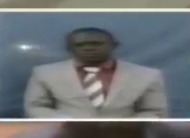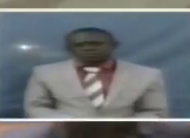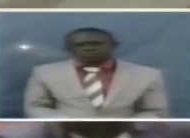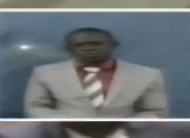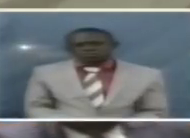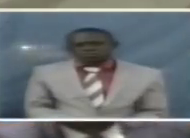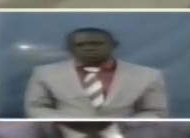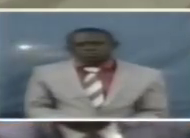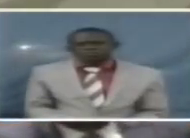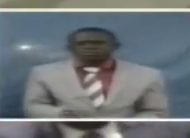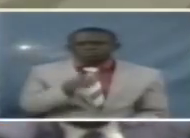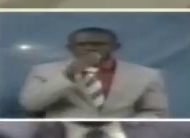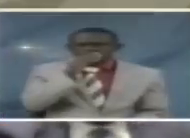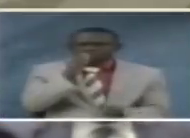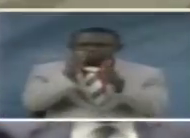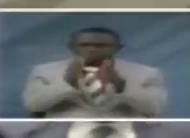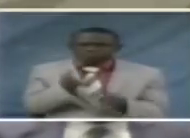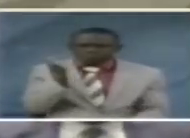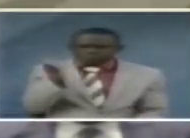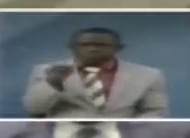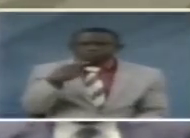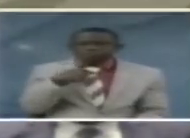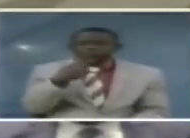such as transfer pricing.